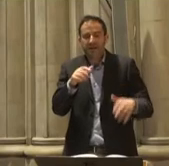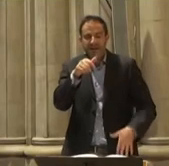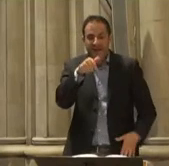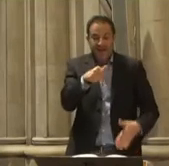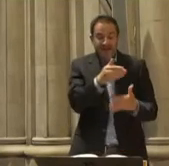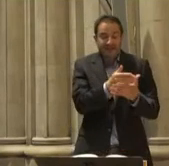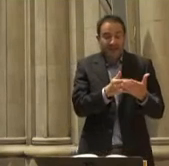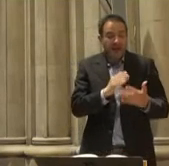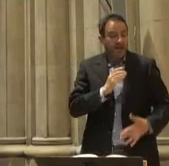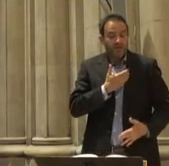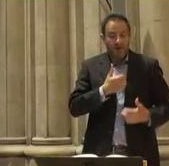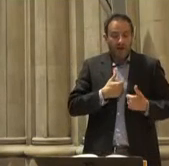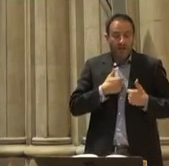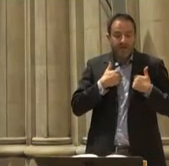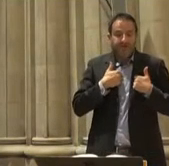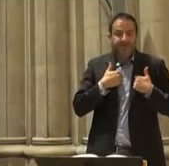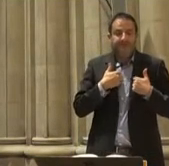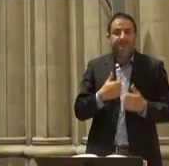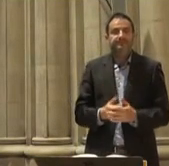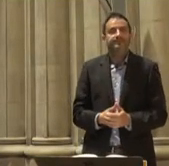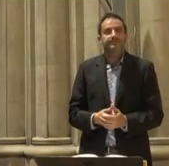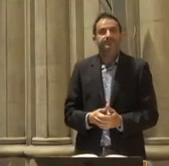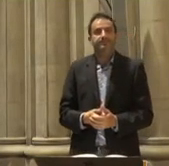life to come.